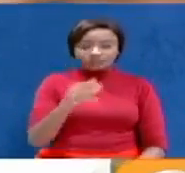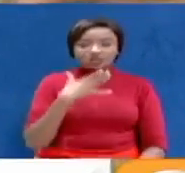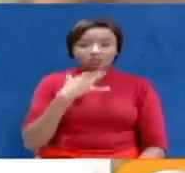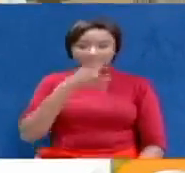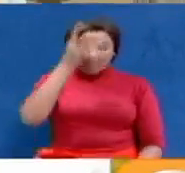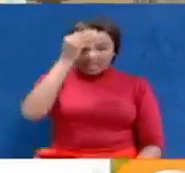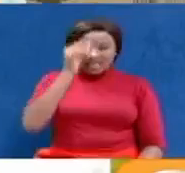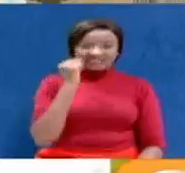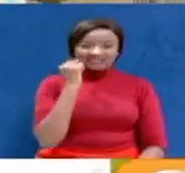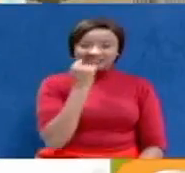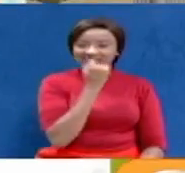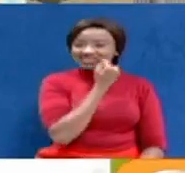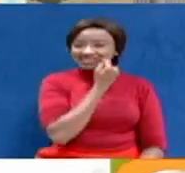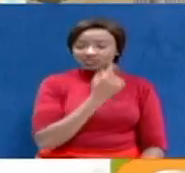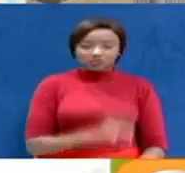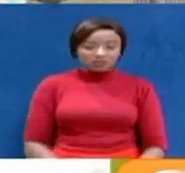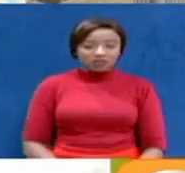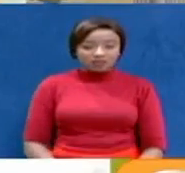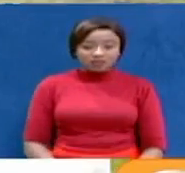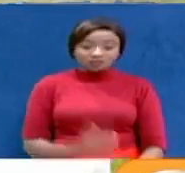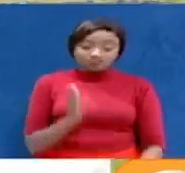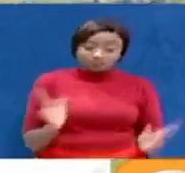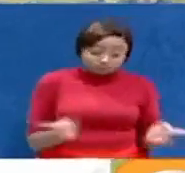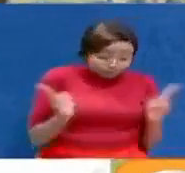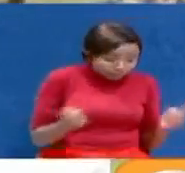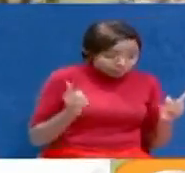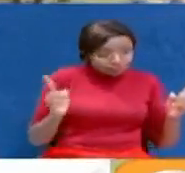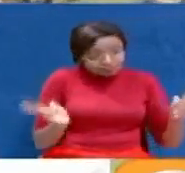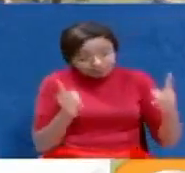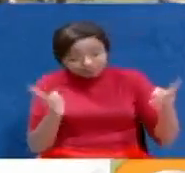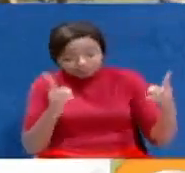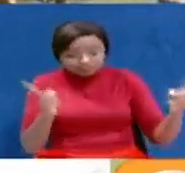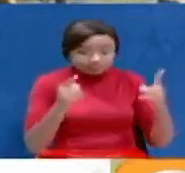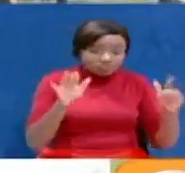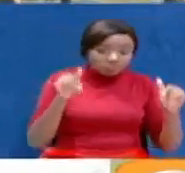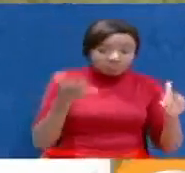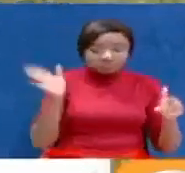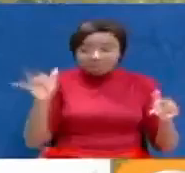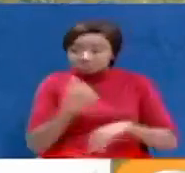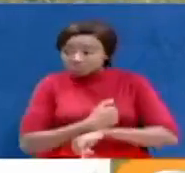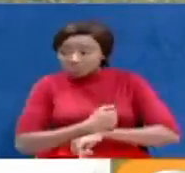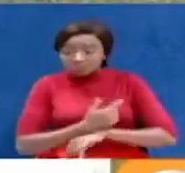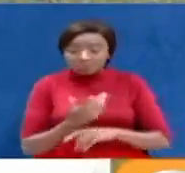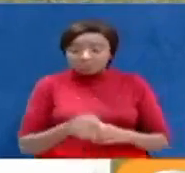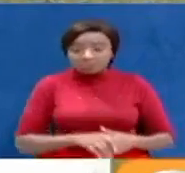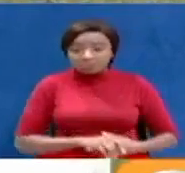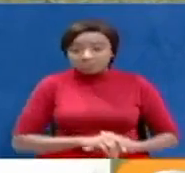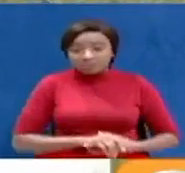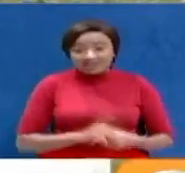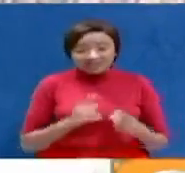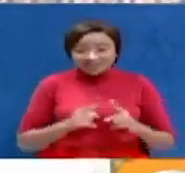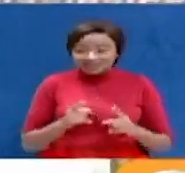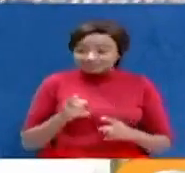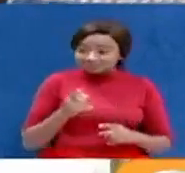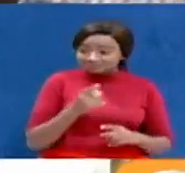of Dental Science at the University of Nairobi, is helping herd these livestock as he awaits a return to normalcy. But the